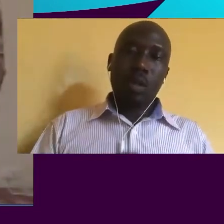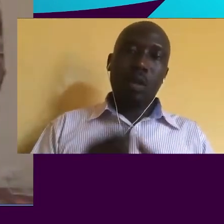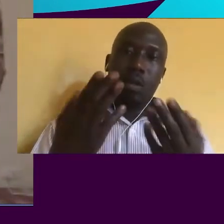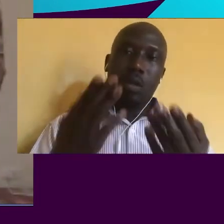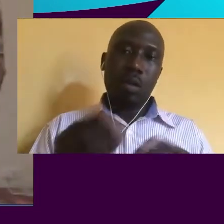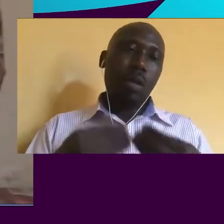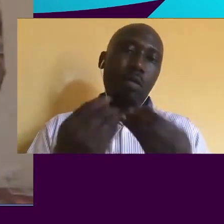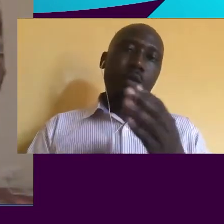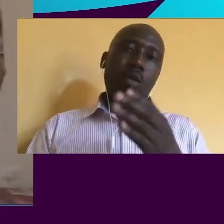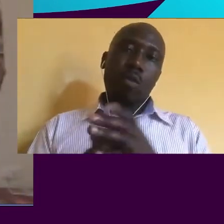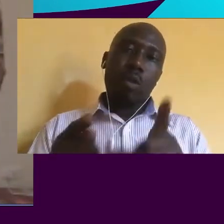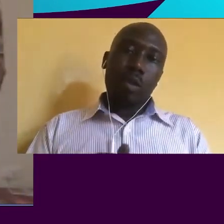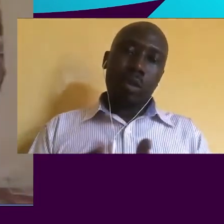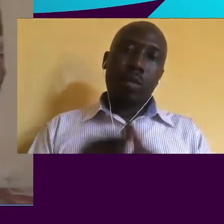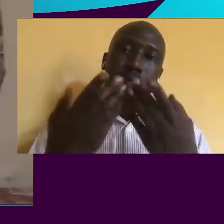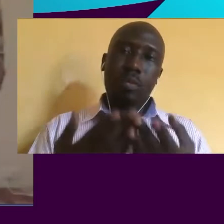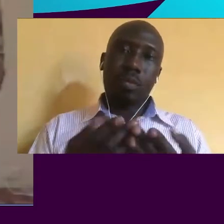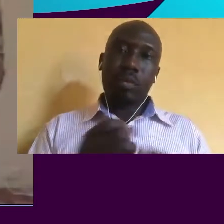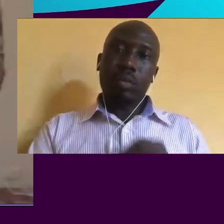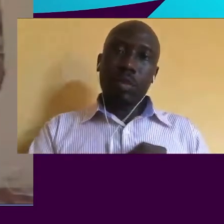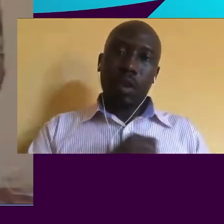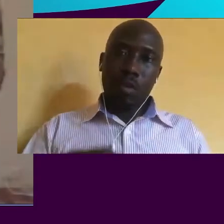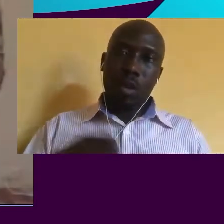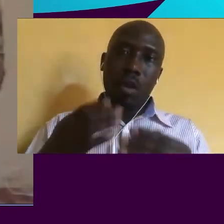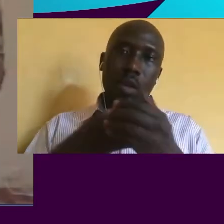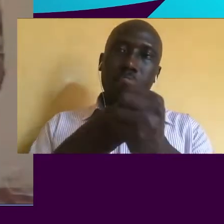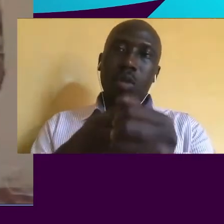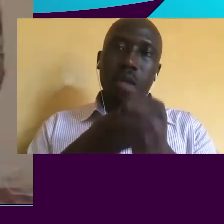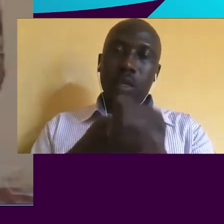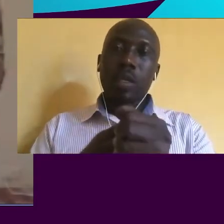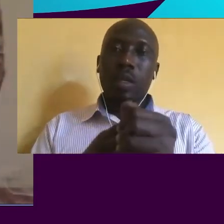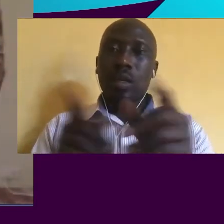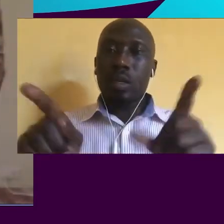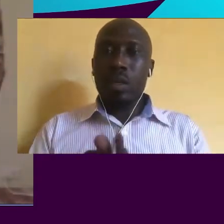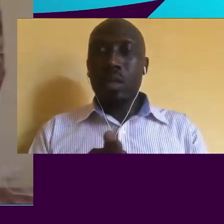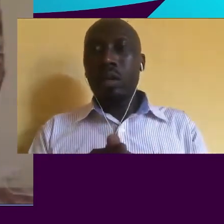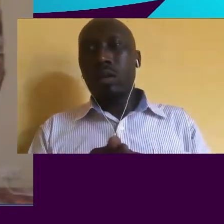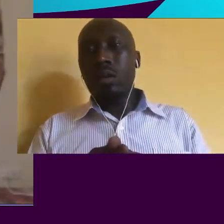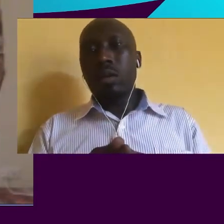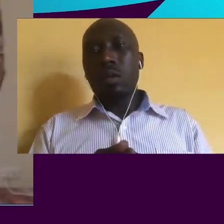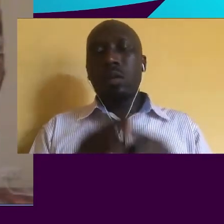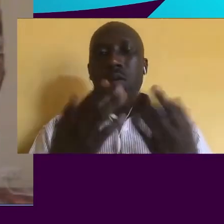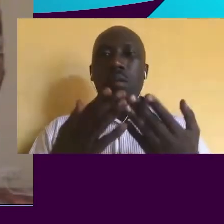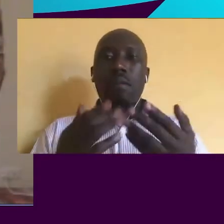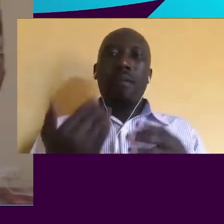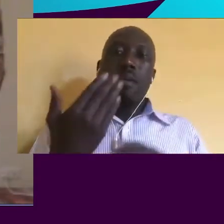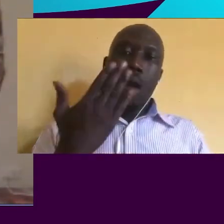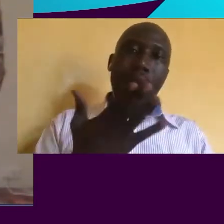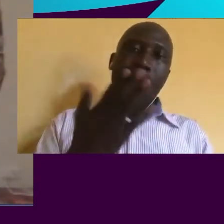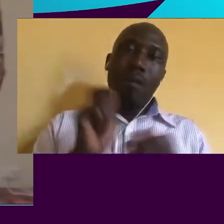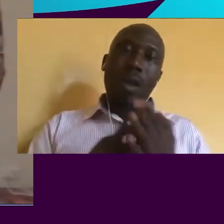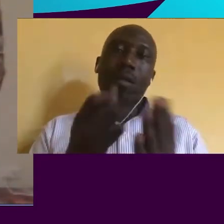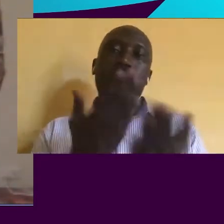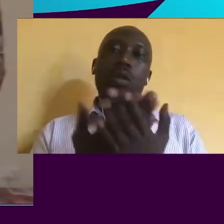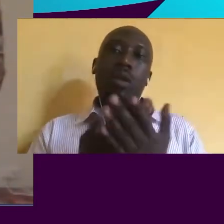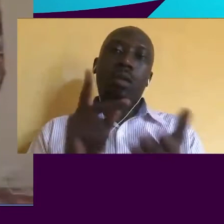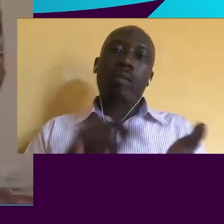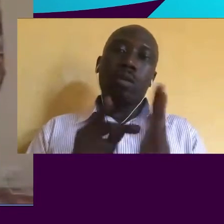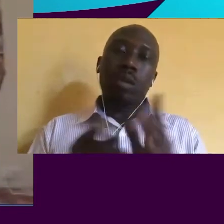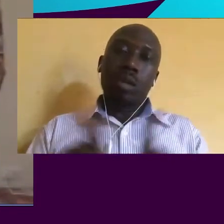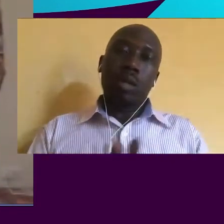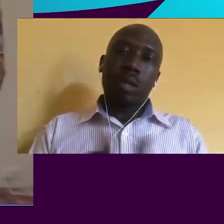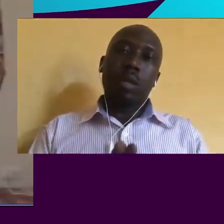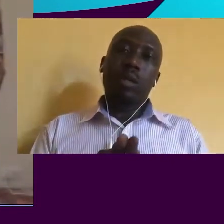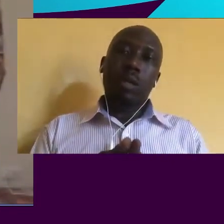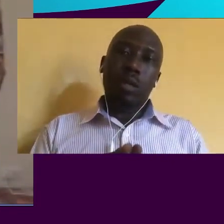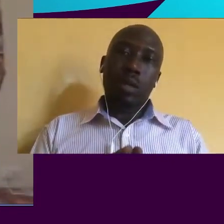of the young women to lead, to write, Goal 5 project proposals. And we'll fund 6 to 8 of